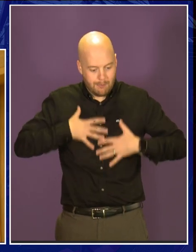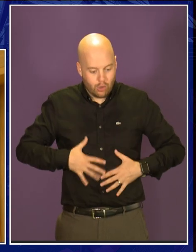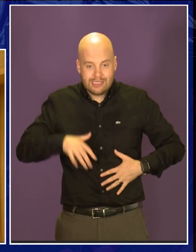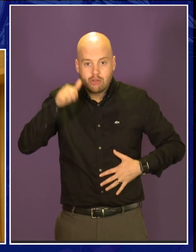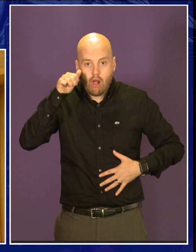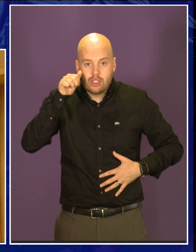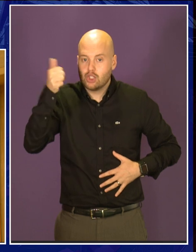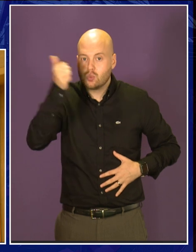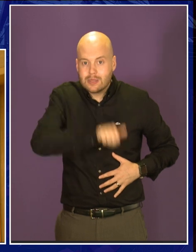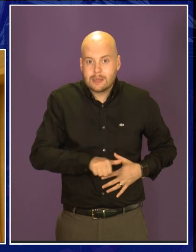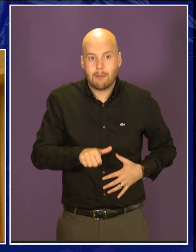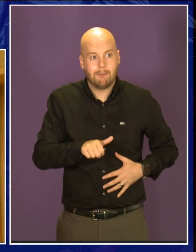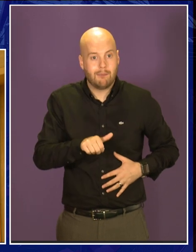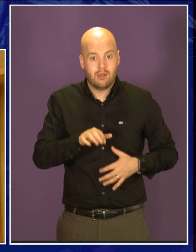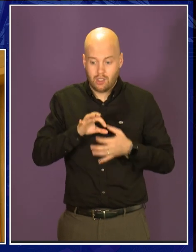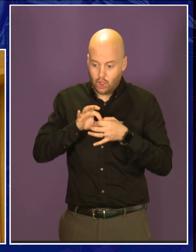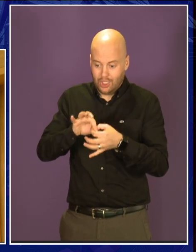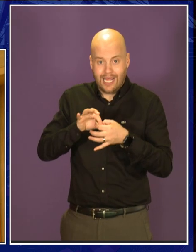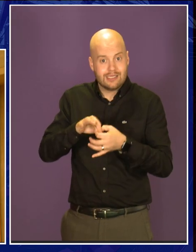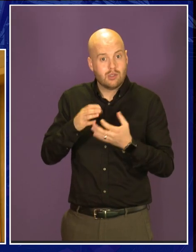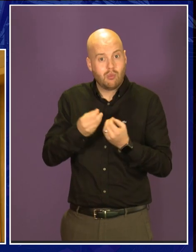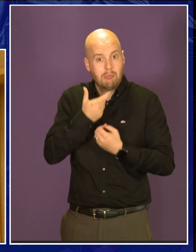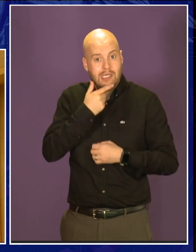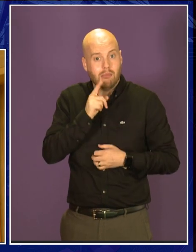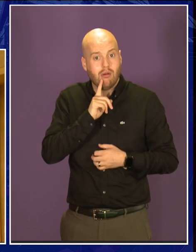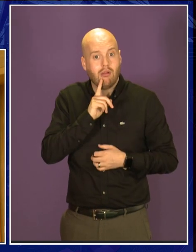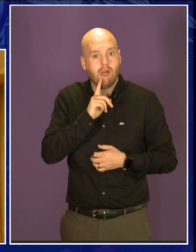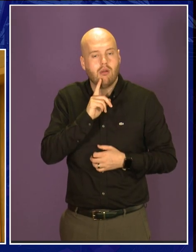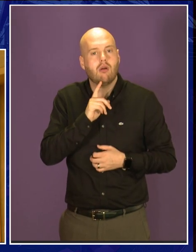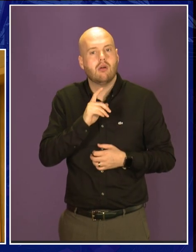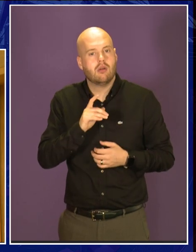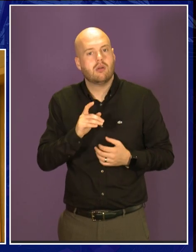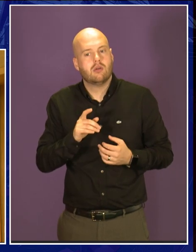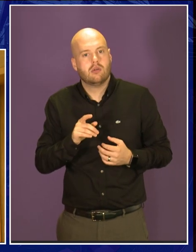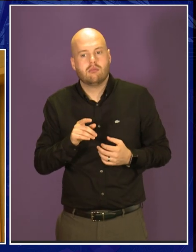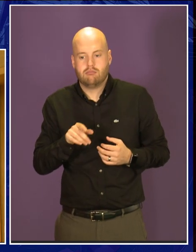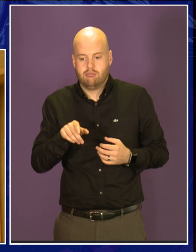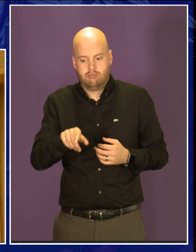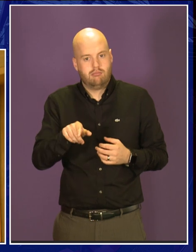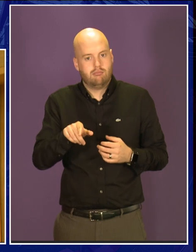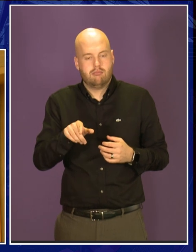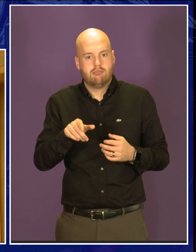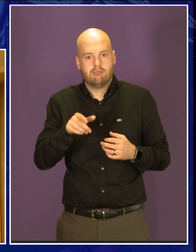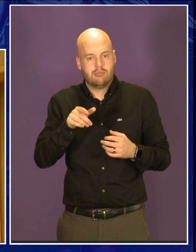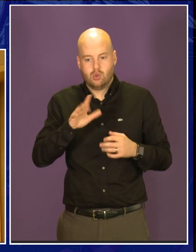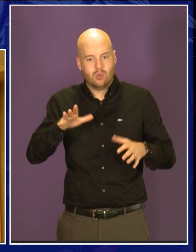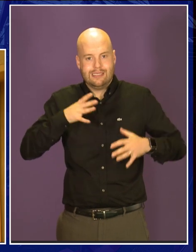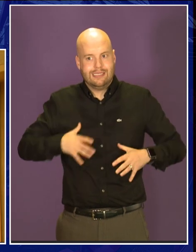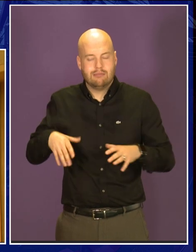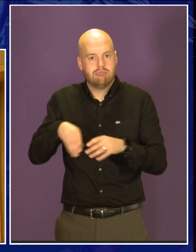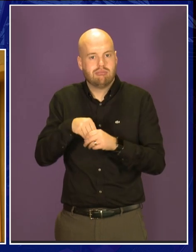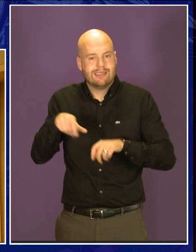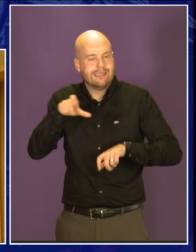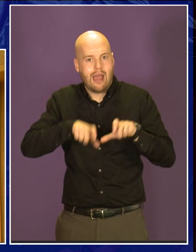and connecting and bonding as a people beyond any form, beyond any religion or science or whatever,